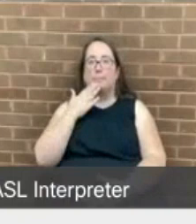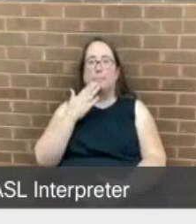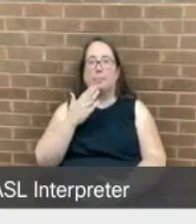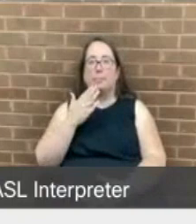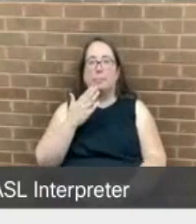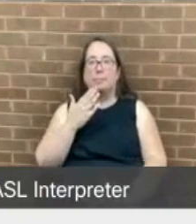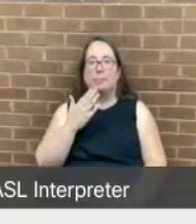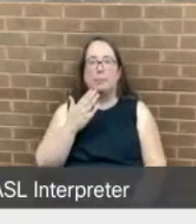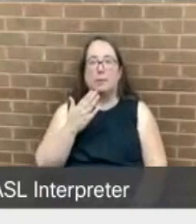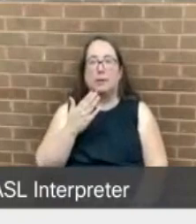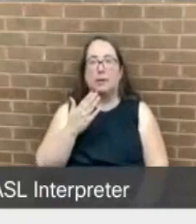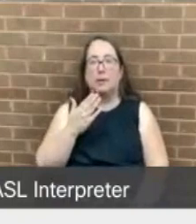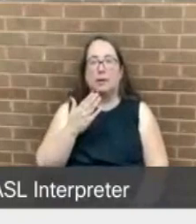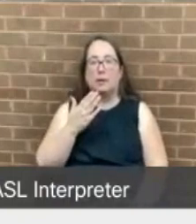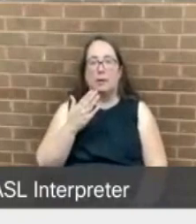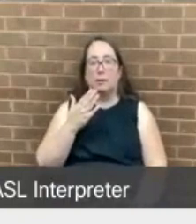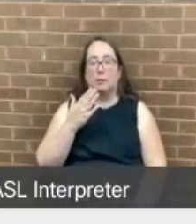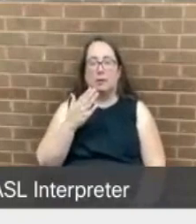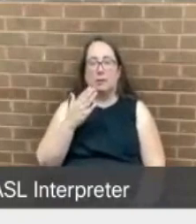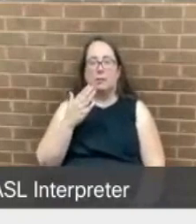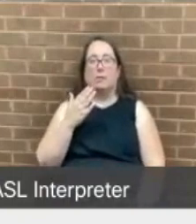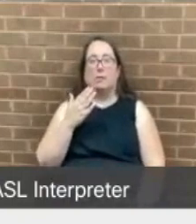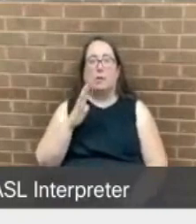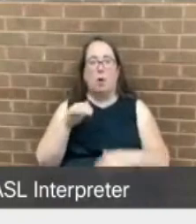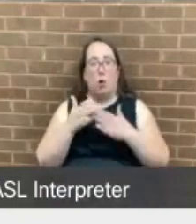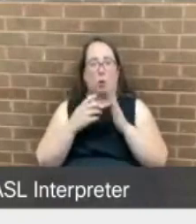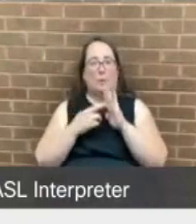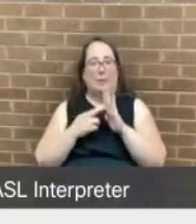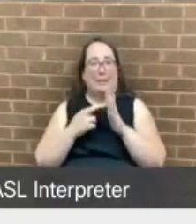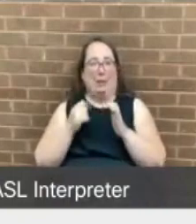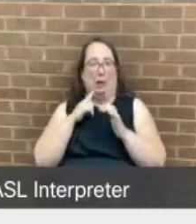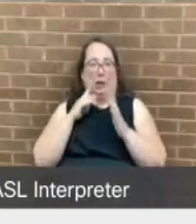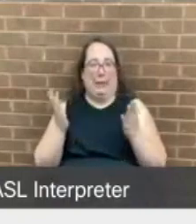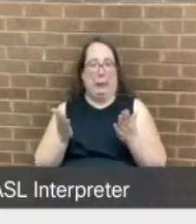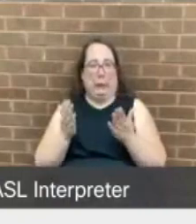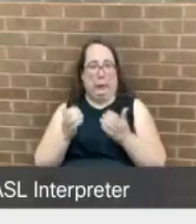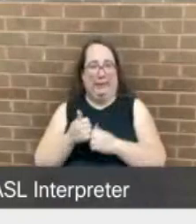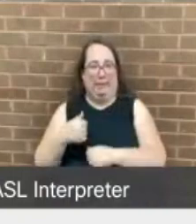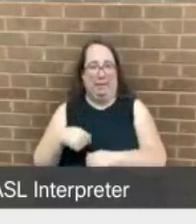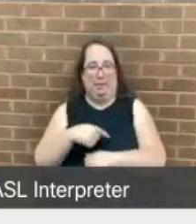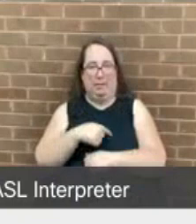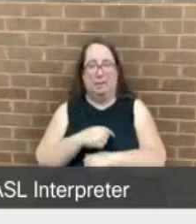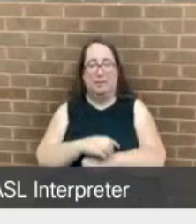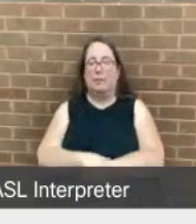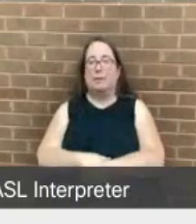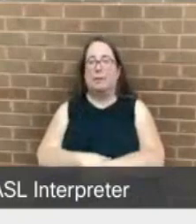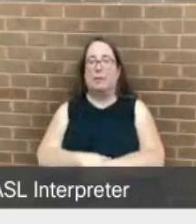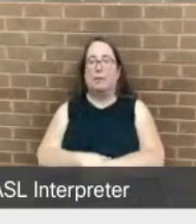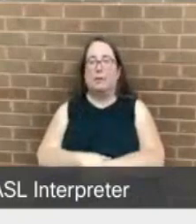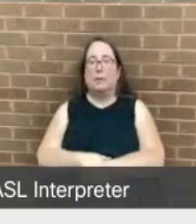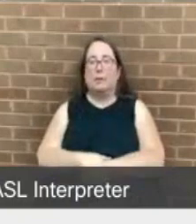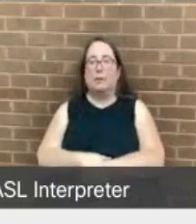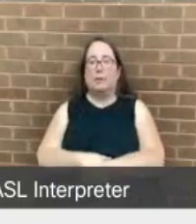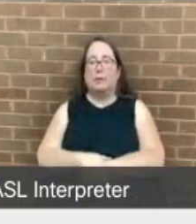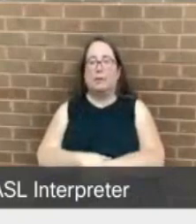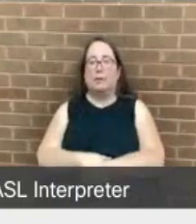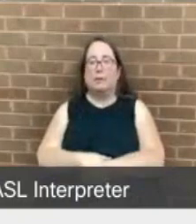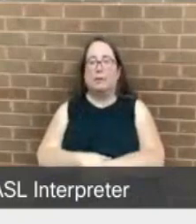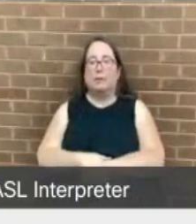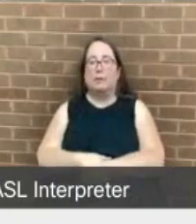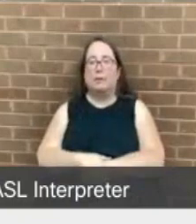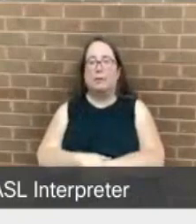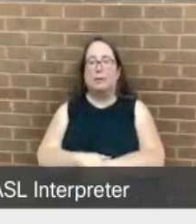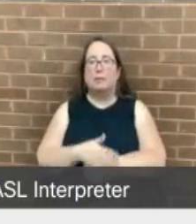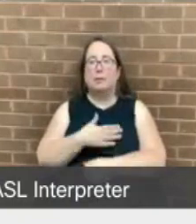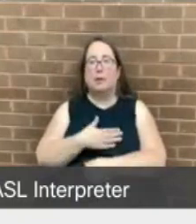the MDOT representatives who are here with us on this. And I appreciate the